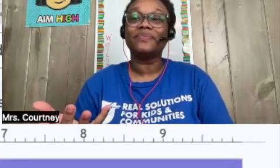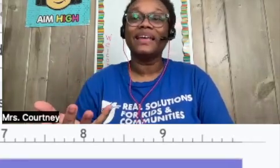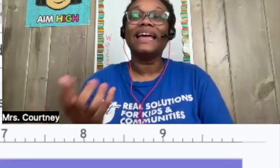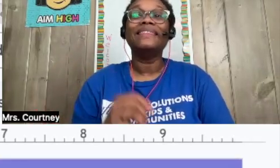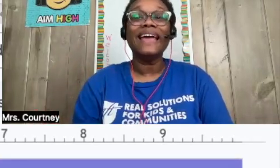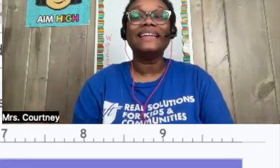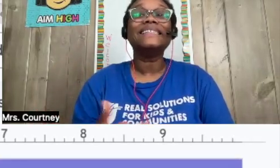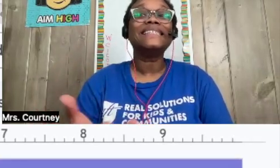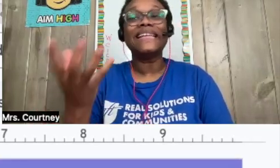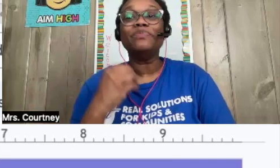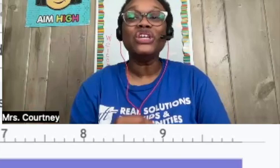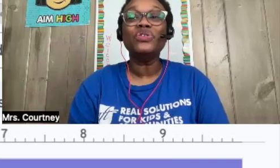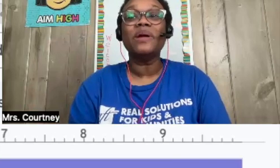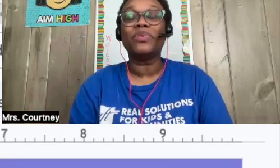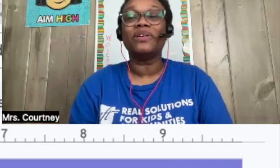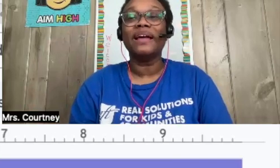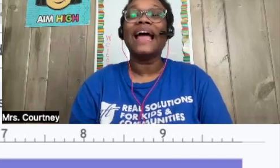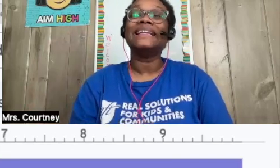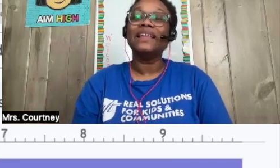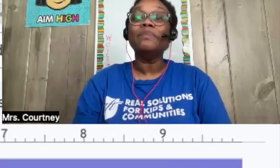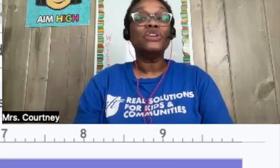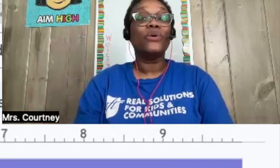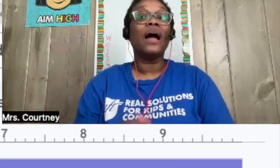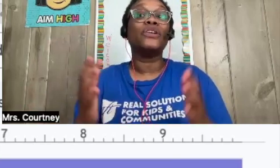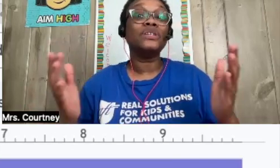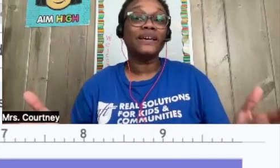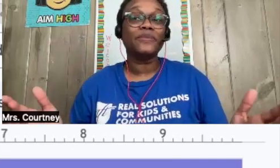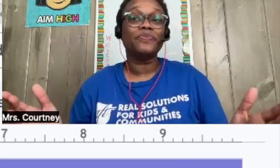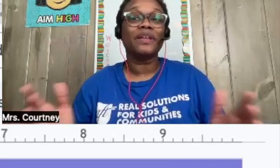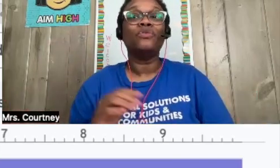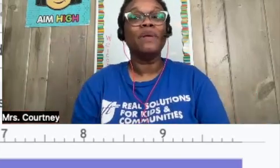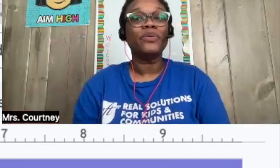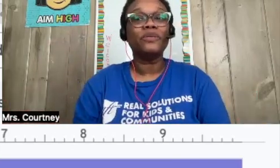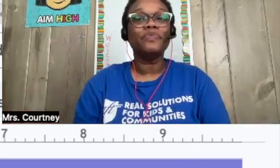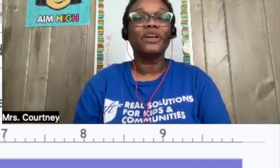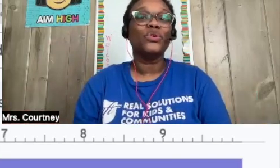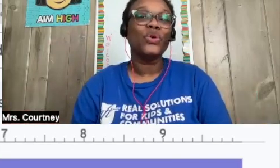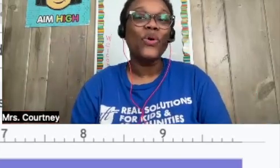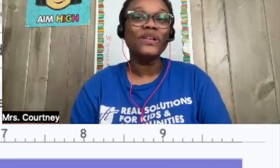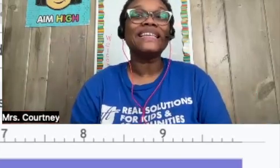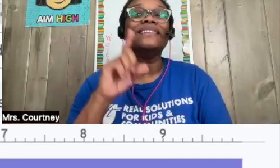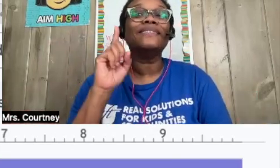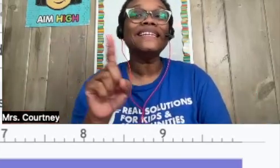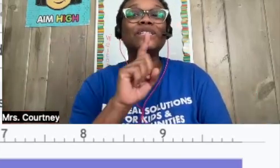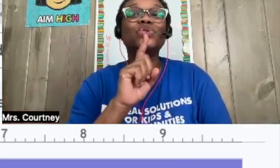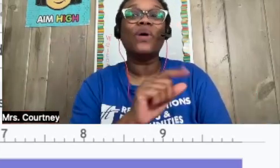quiz. Then send me your number and let me know how you did. Remember, your